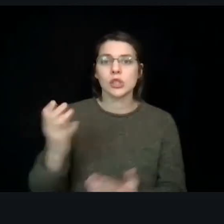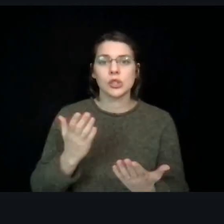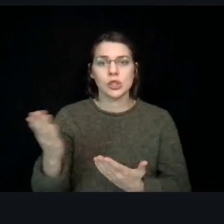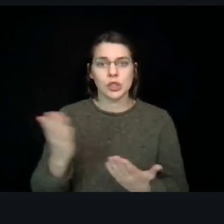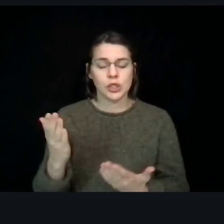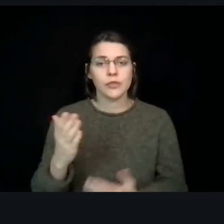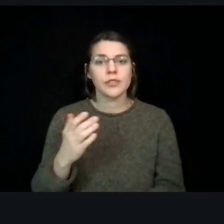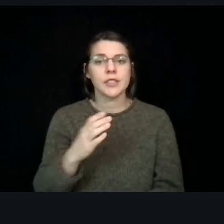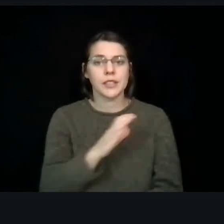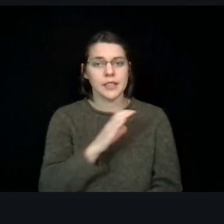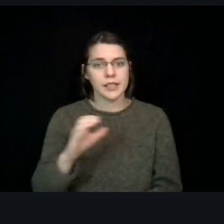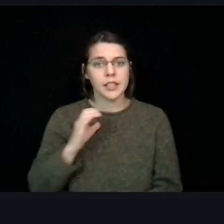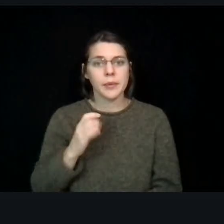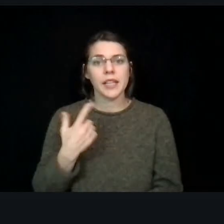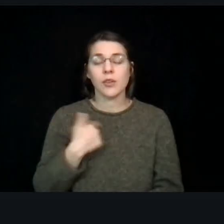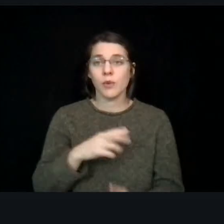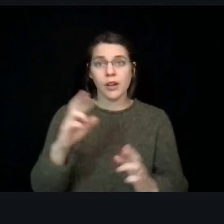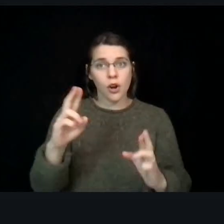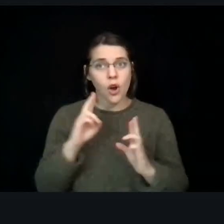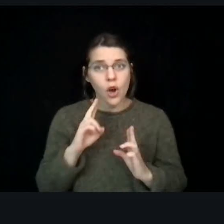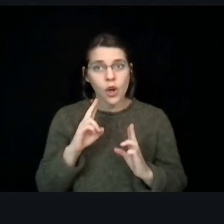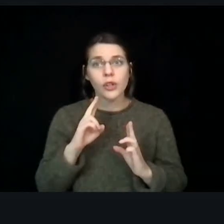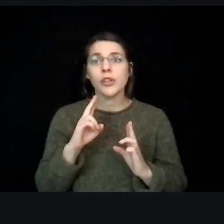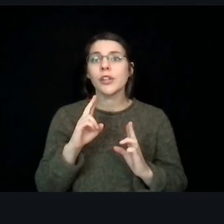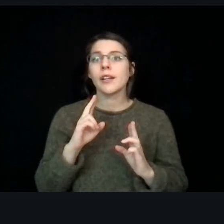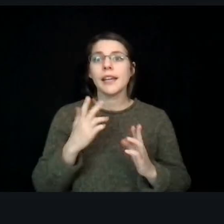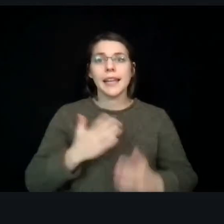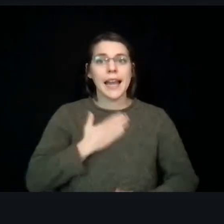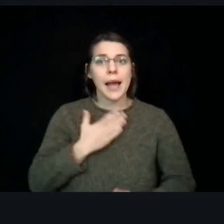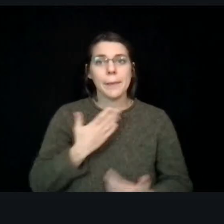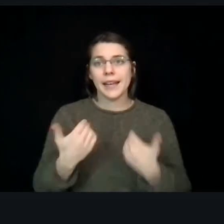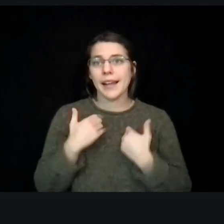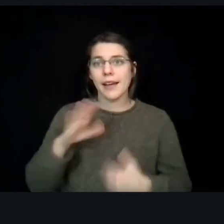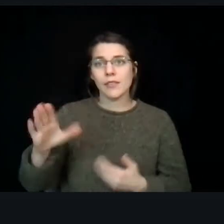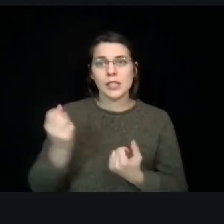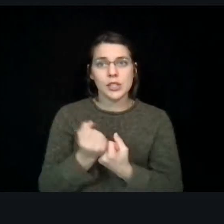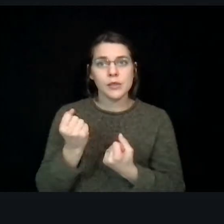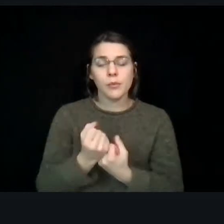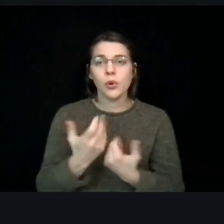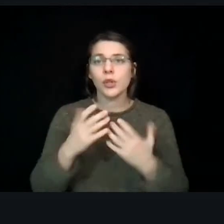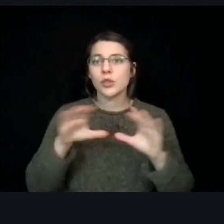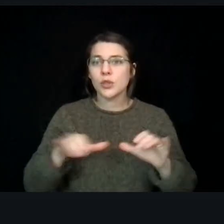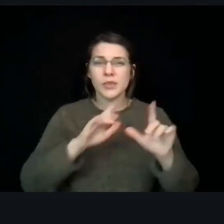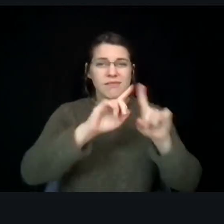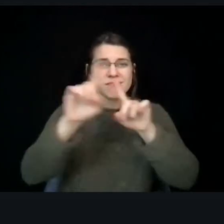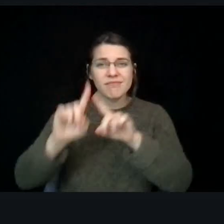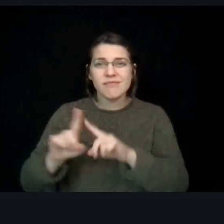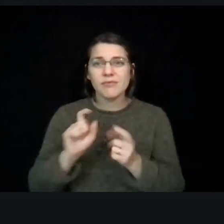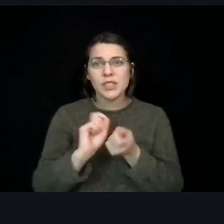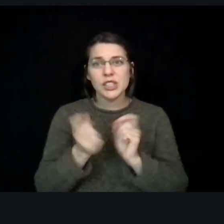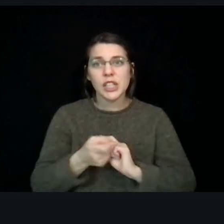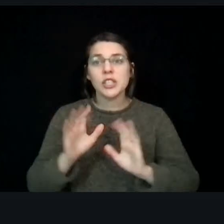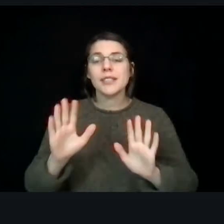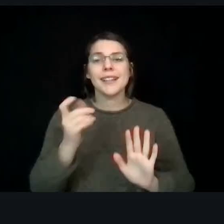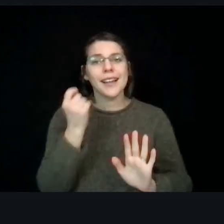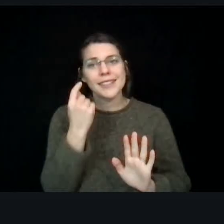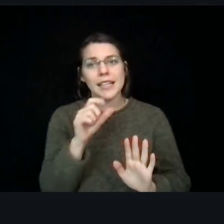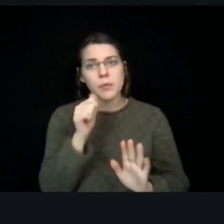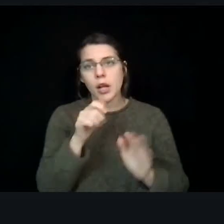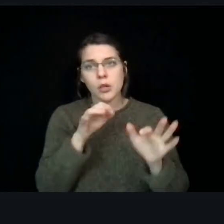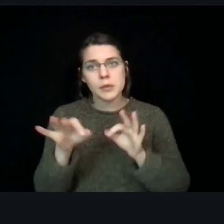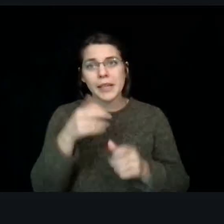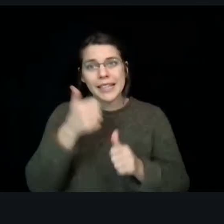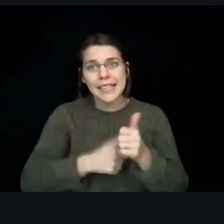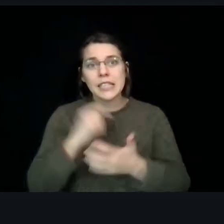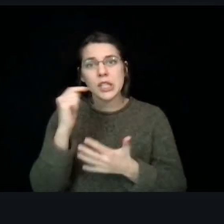honored and happy to have his support in doing a lot of these different changes. Again, I'm not going to run through every single one of these bullets, but